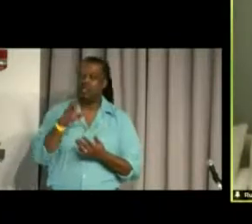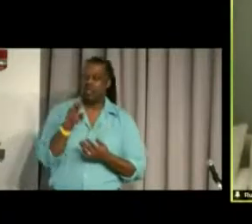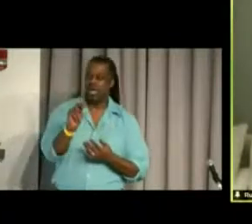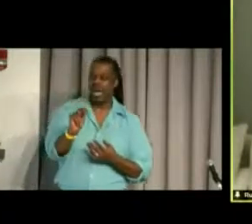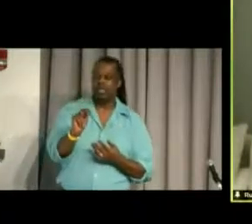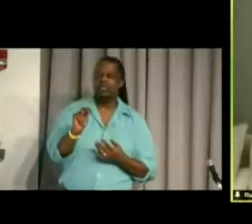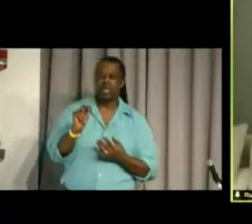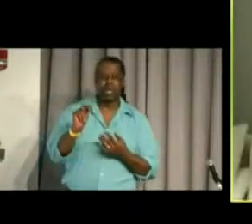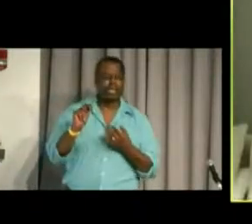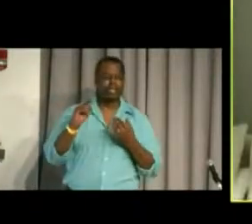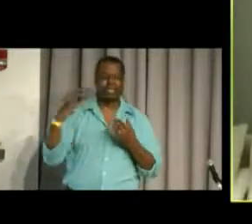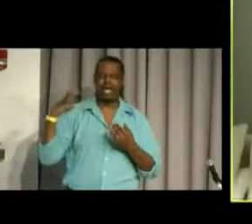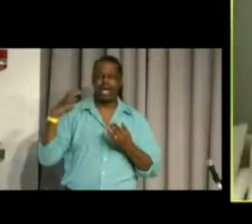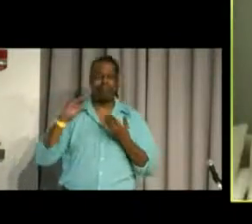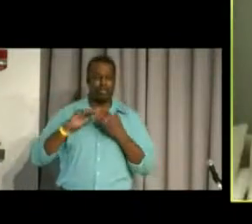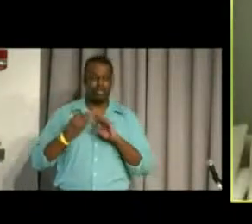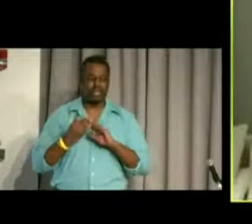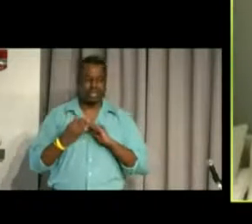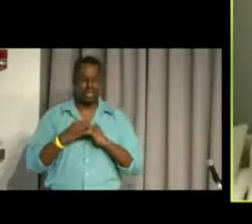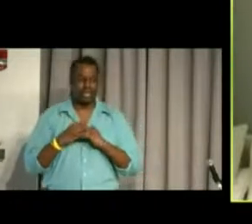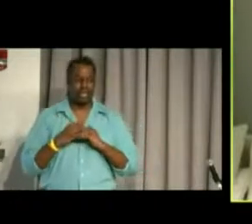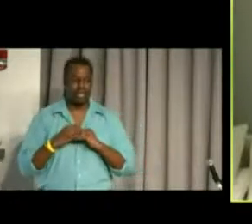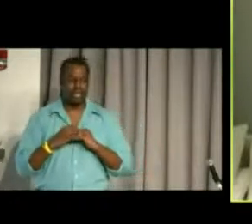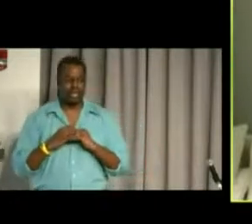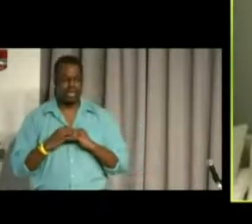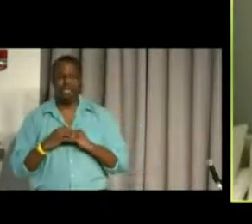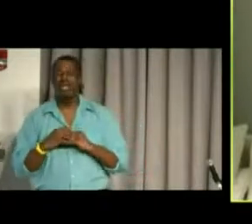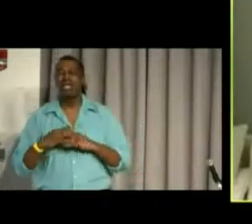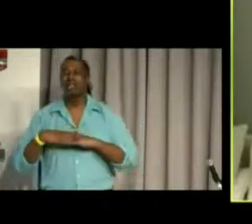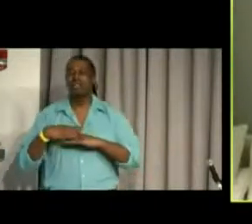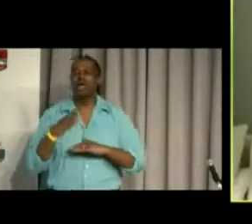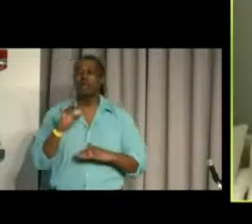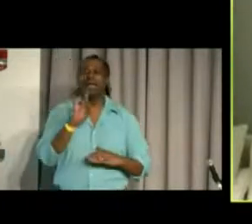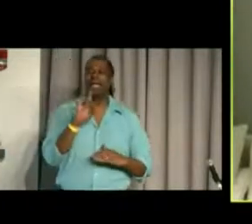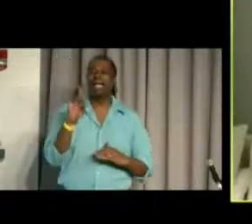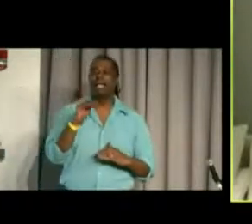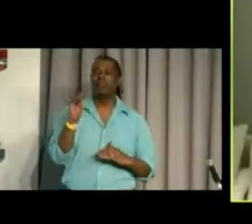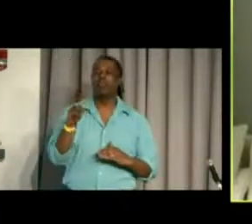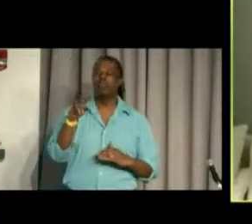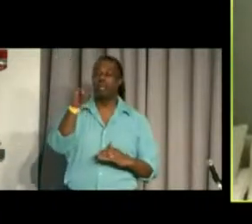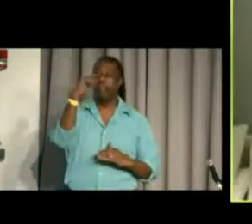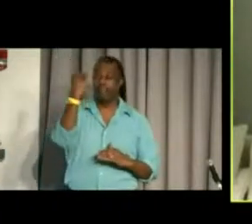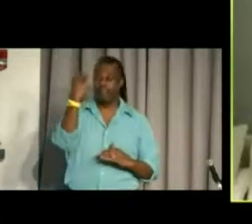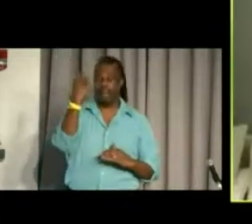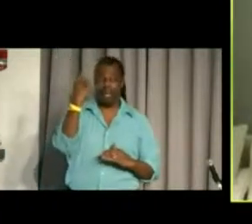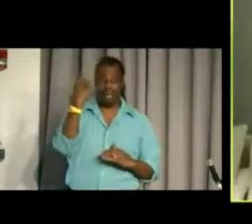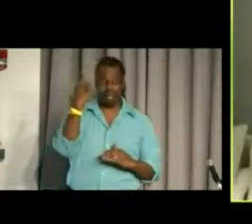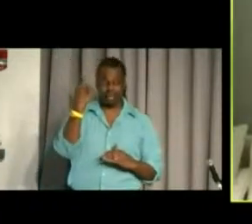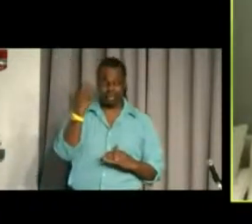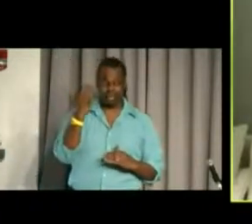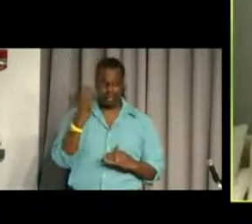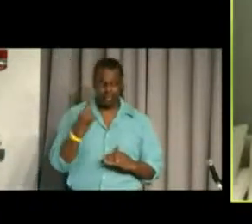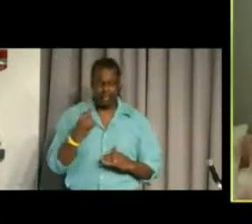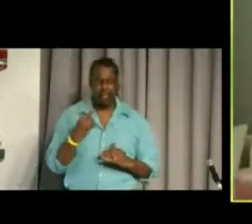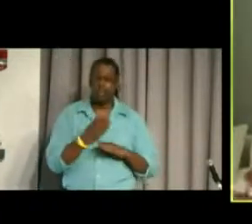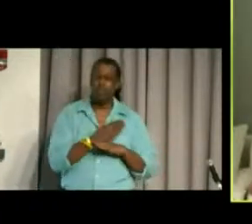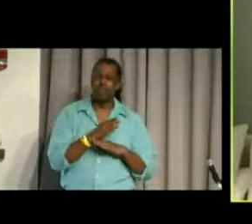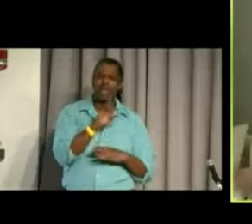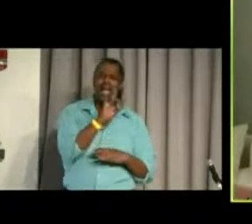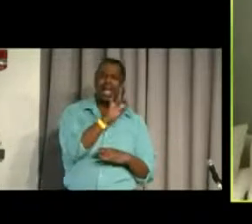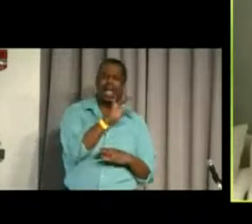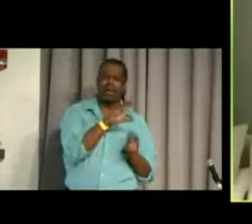before. It is over 88% Black. The numbers range between 85%